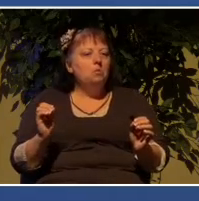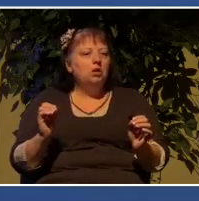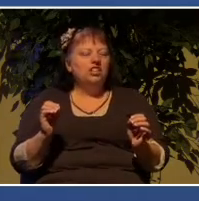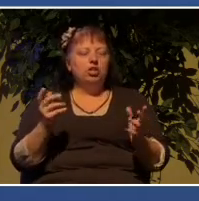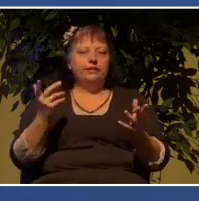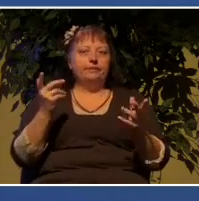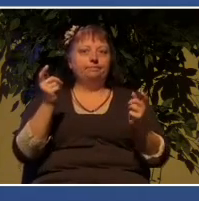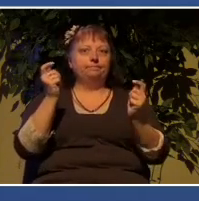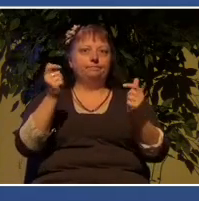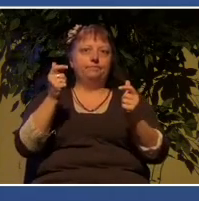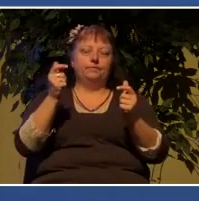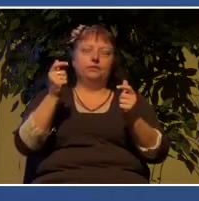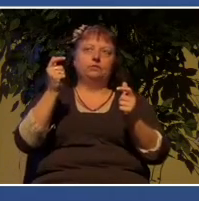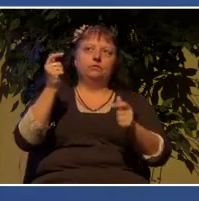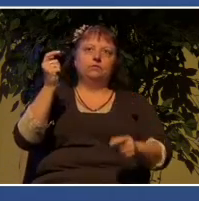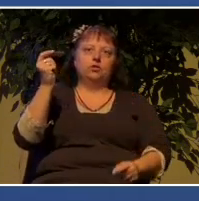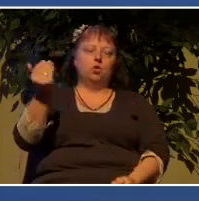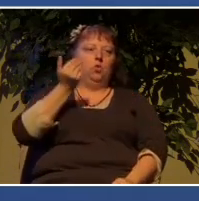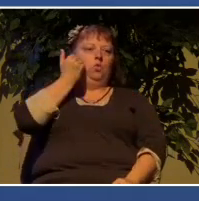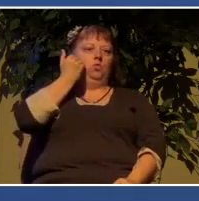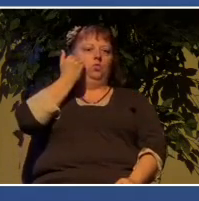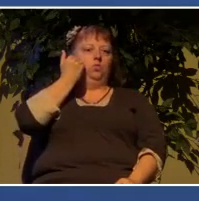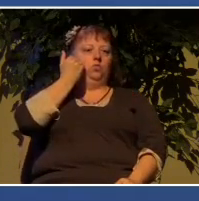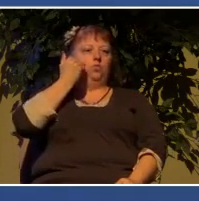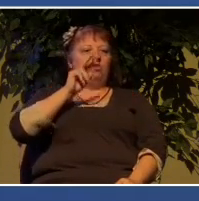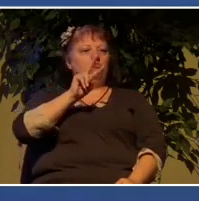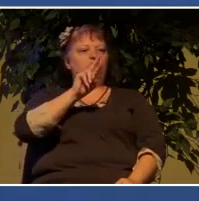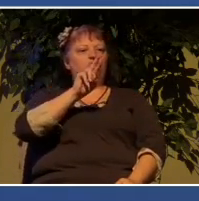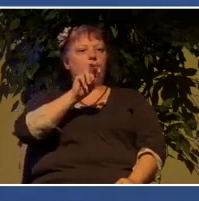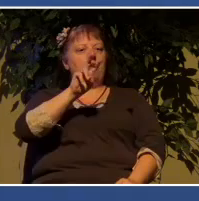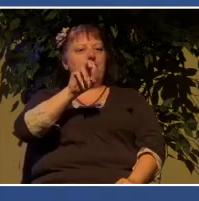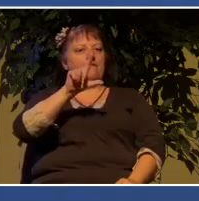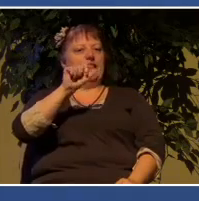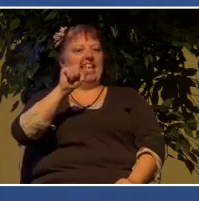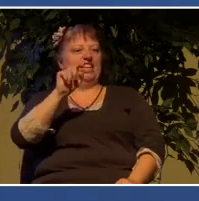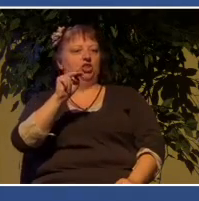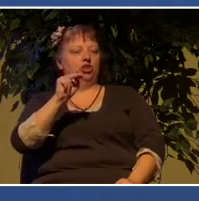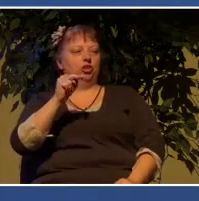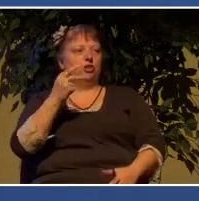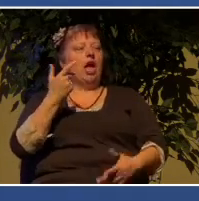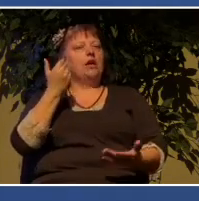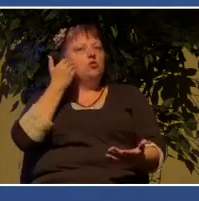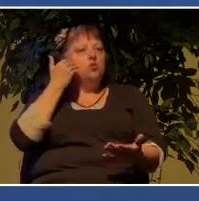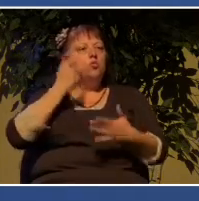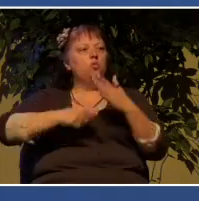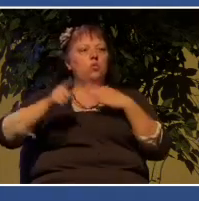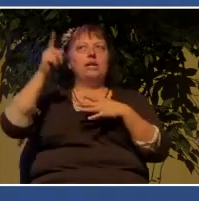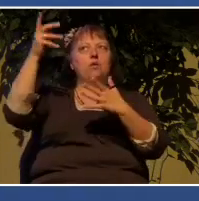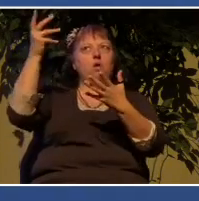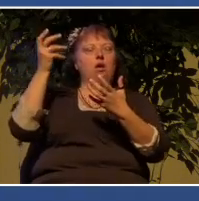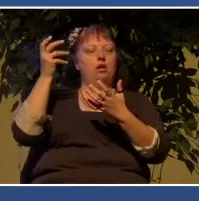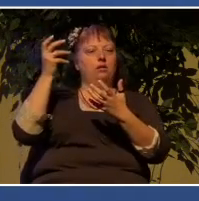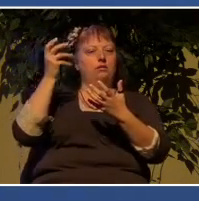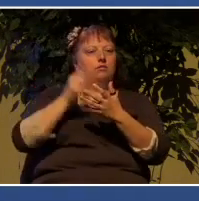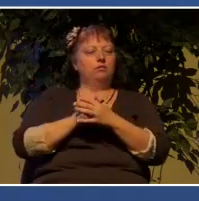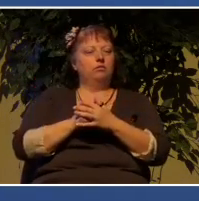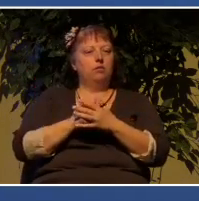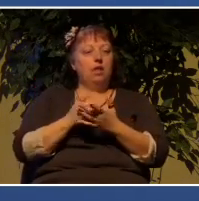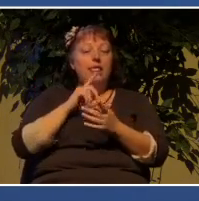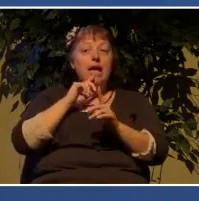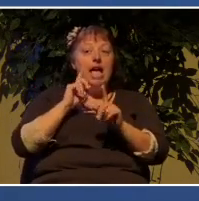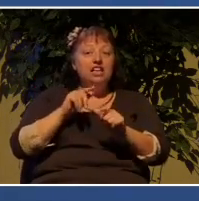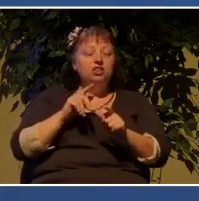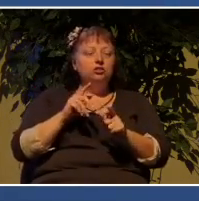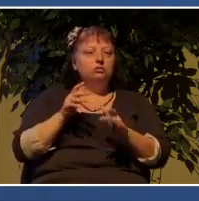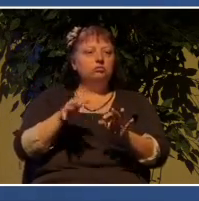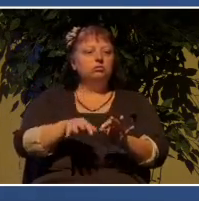God wanted me to be about in ministry. And when the answer came, it was so simple,